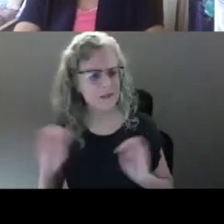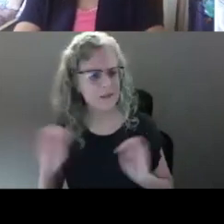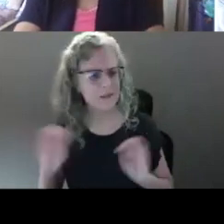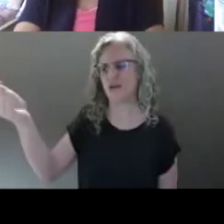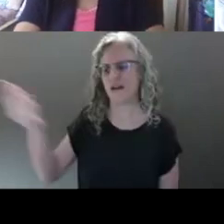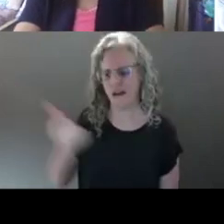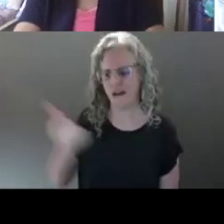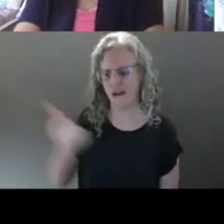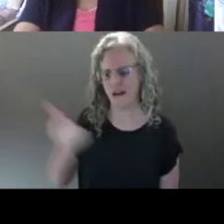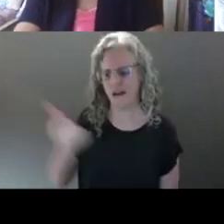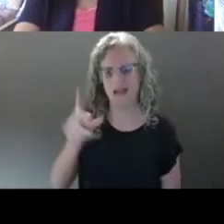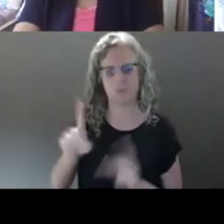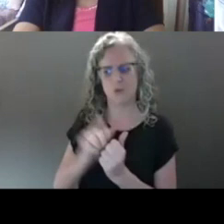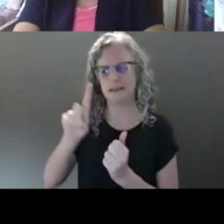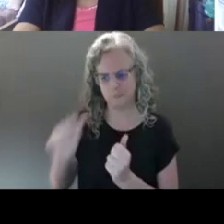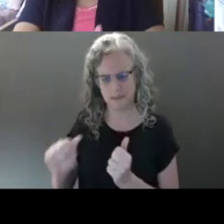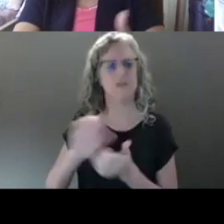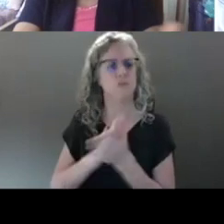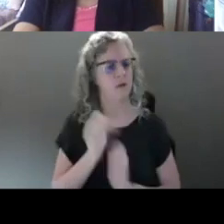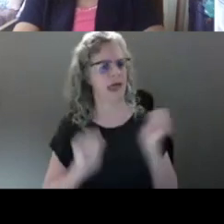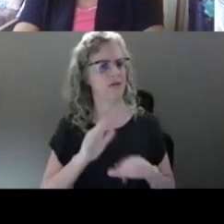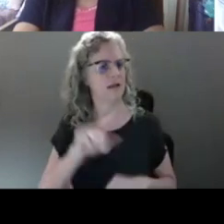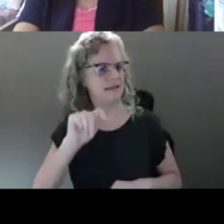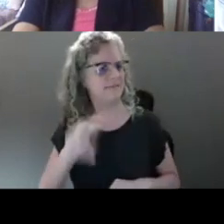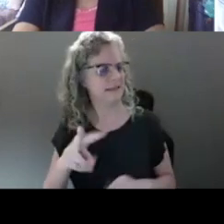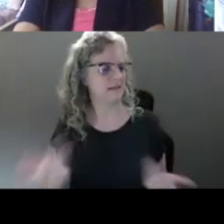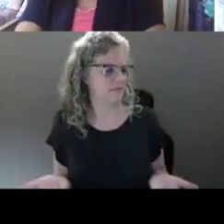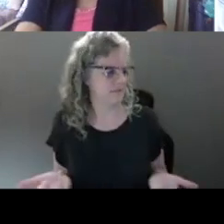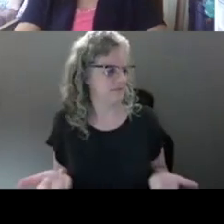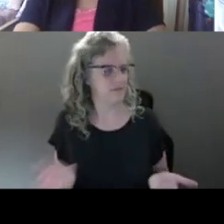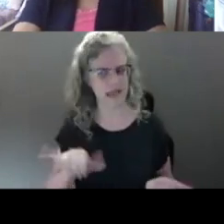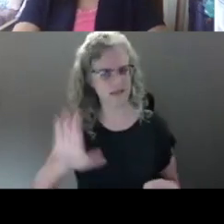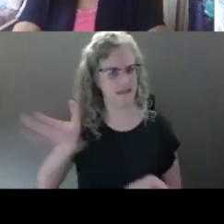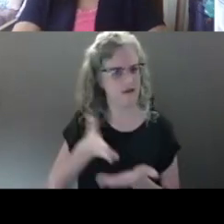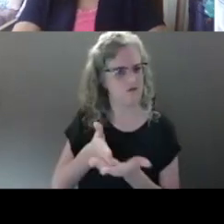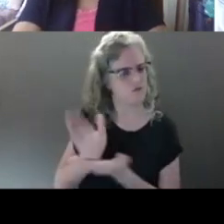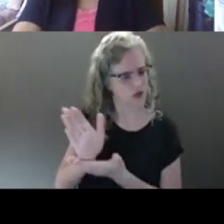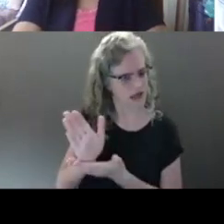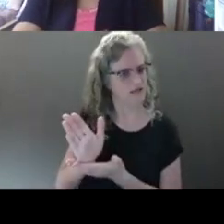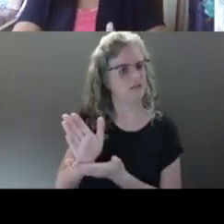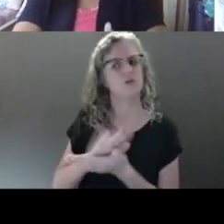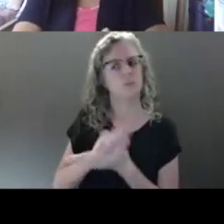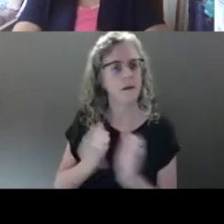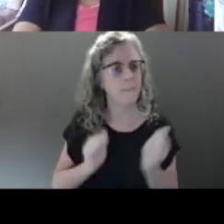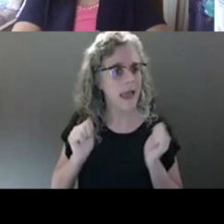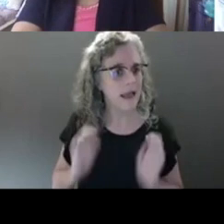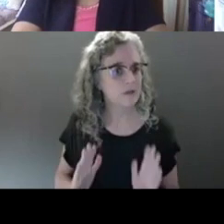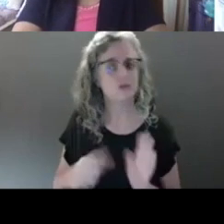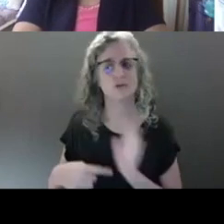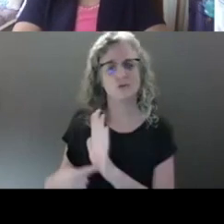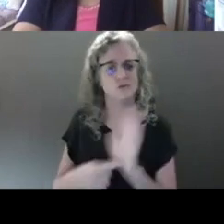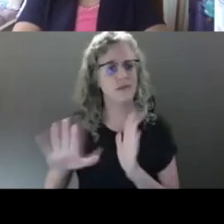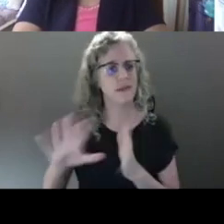of people with disabilities and their right to represent themselves in their own stories.